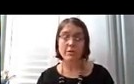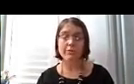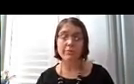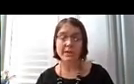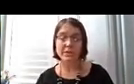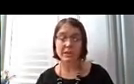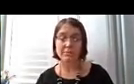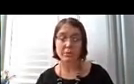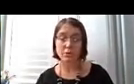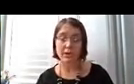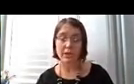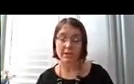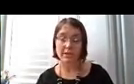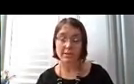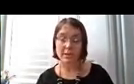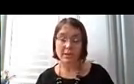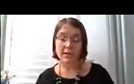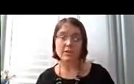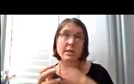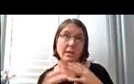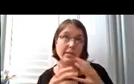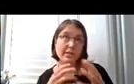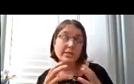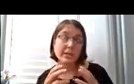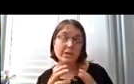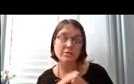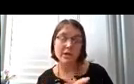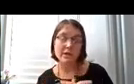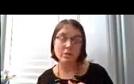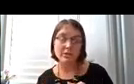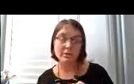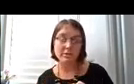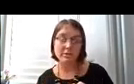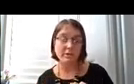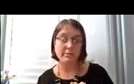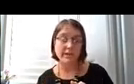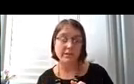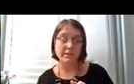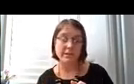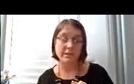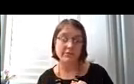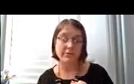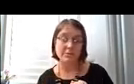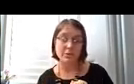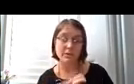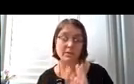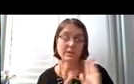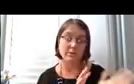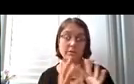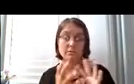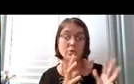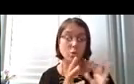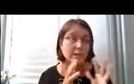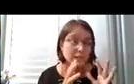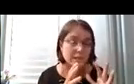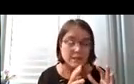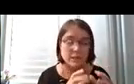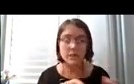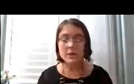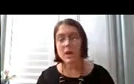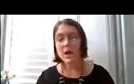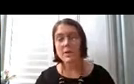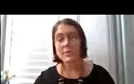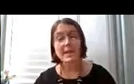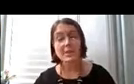for from potential employees. And at this stage, you may want to refresh and reiterate the difference between skills and